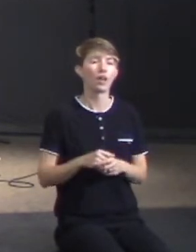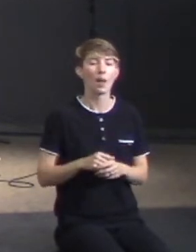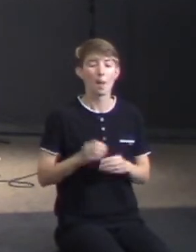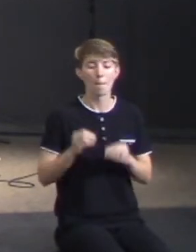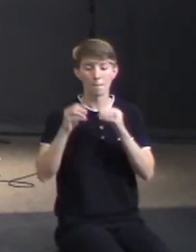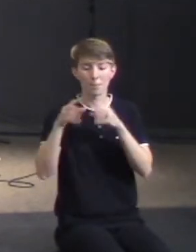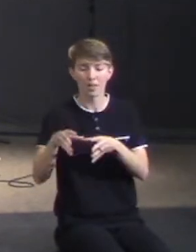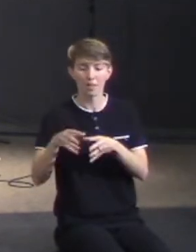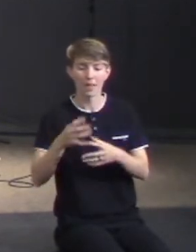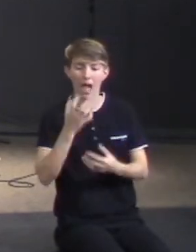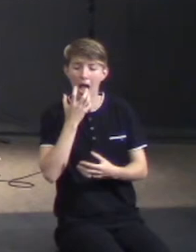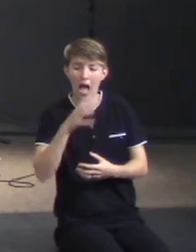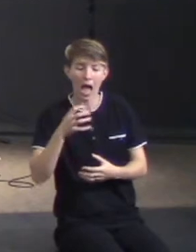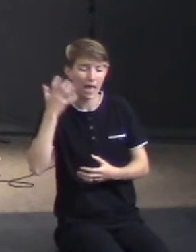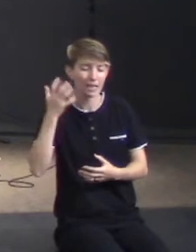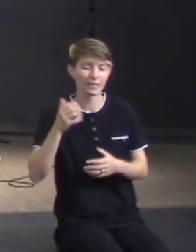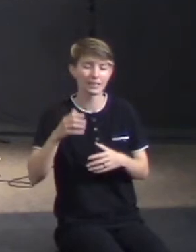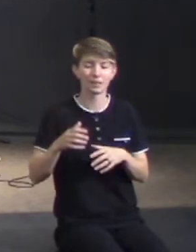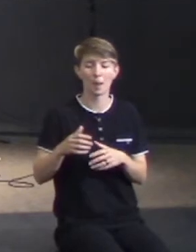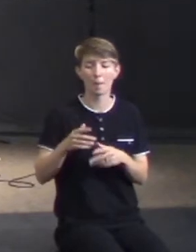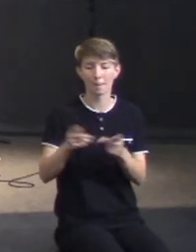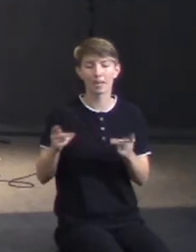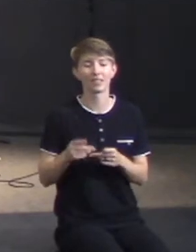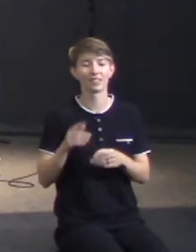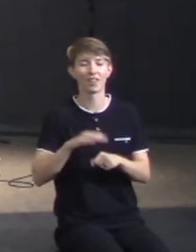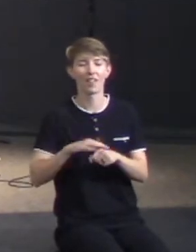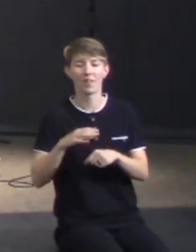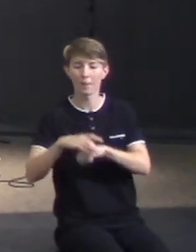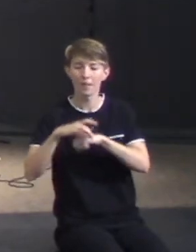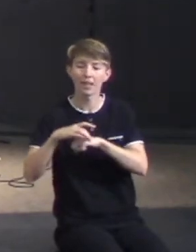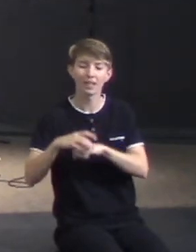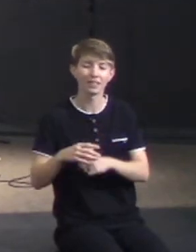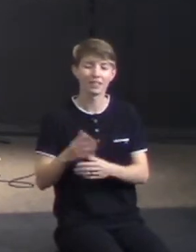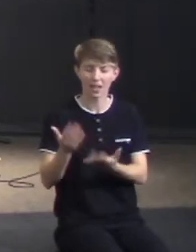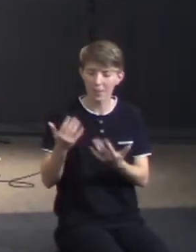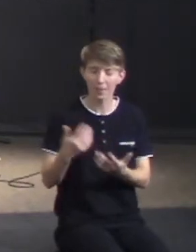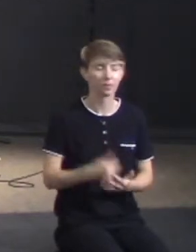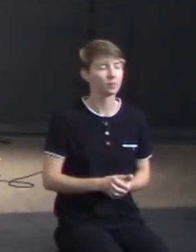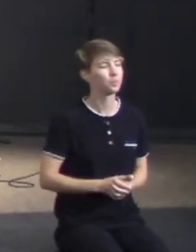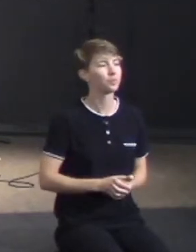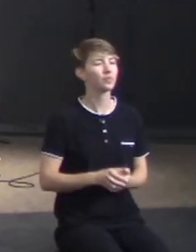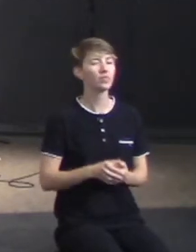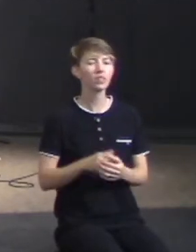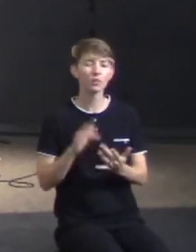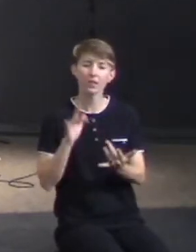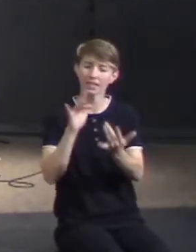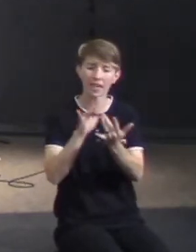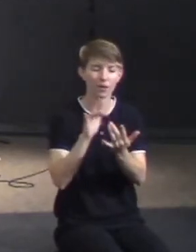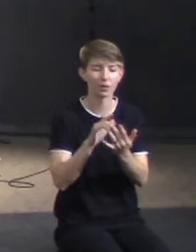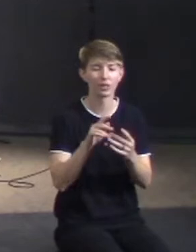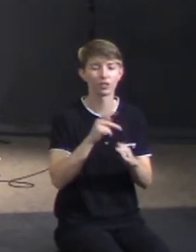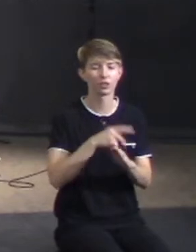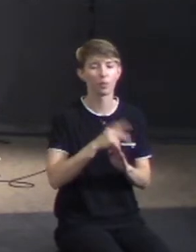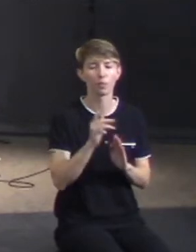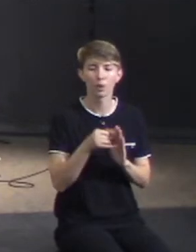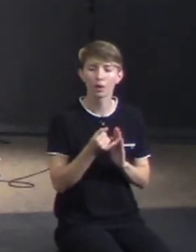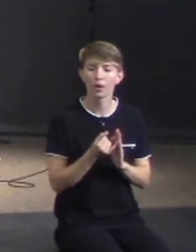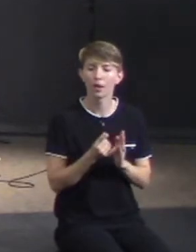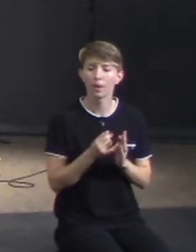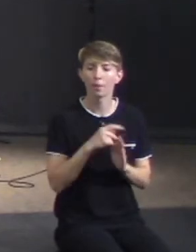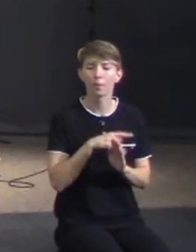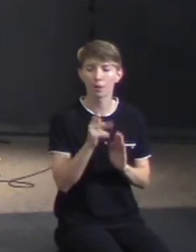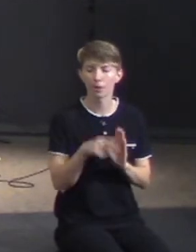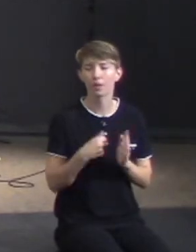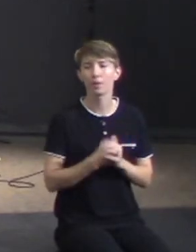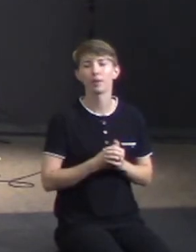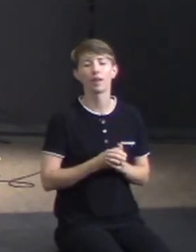on the planet and say, come on. And so we're doing this outreach program to feed the homeless for the day. And